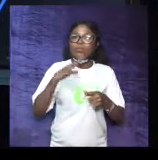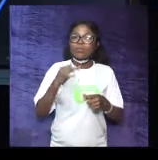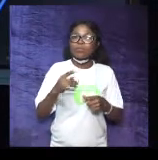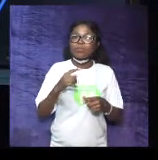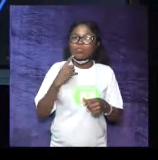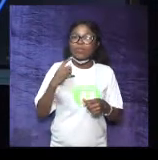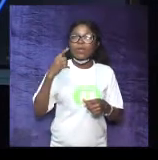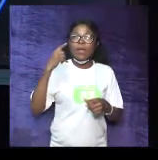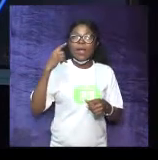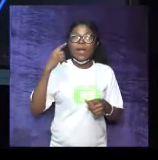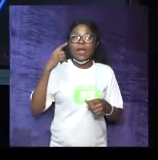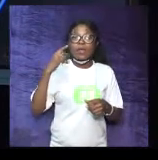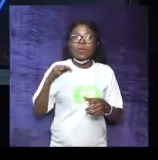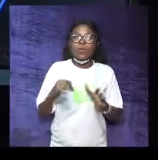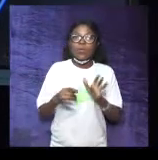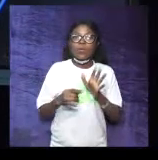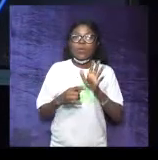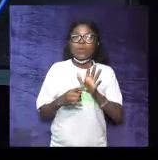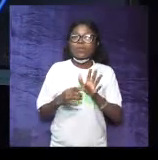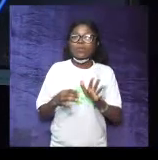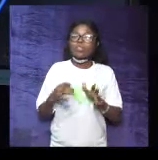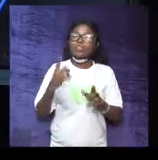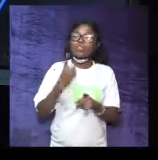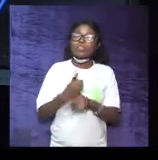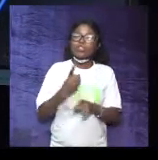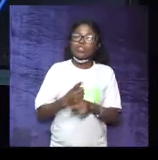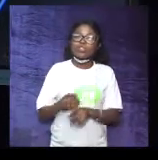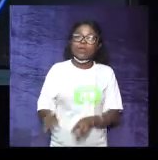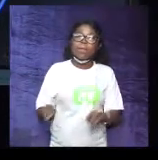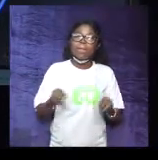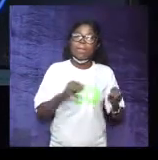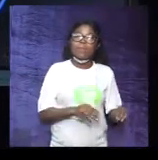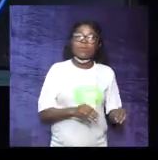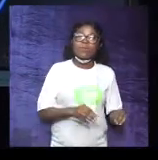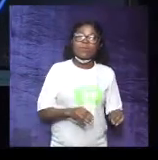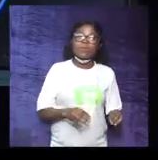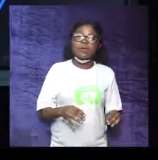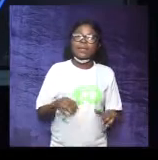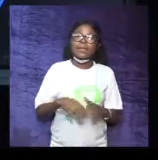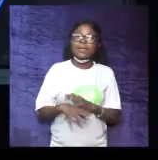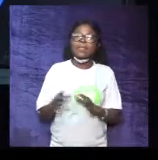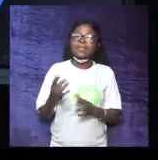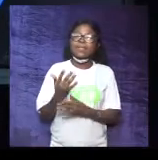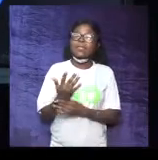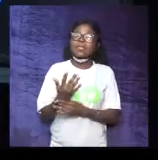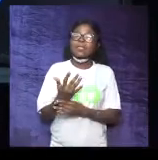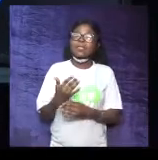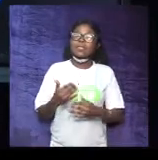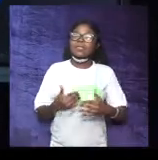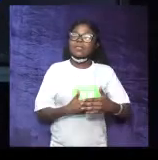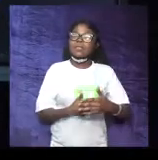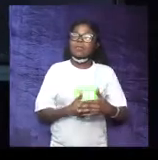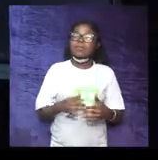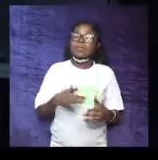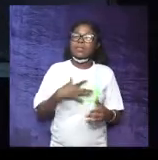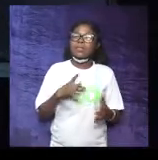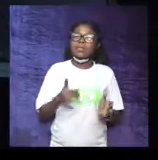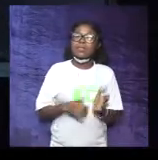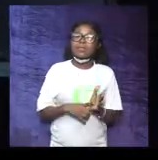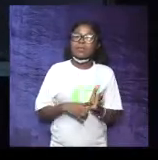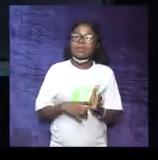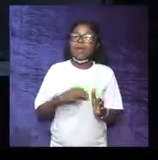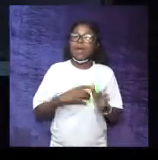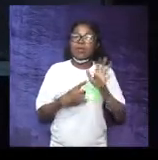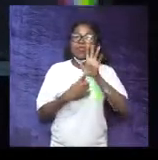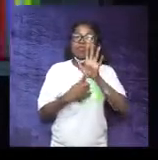will identify your alternate angle. Just put your angles inside the arms, the chicken arms like this of the Z. I'll